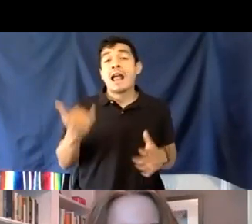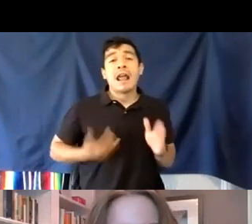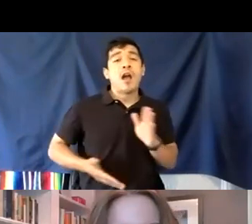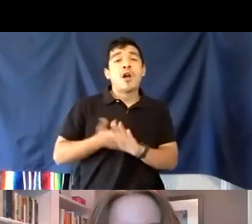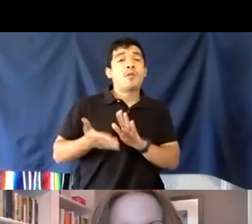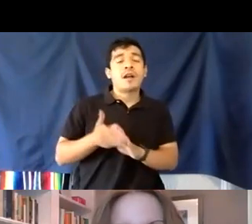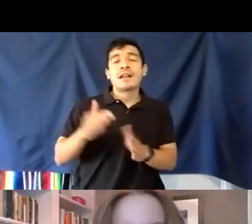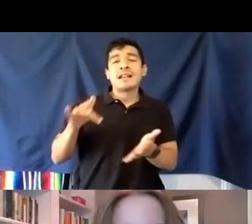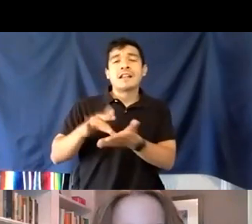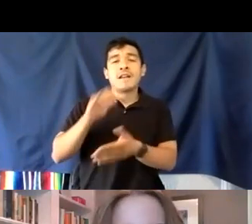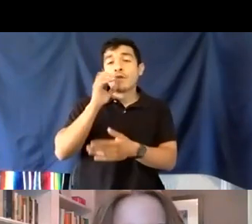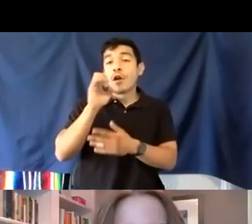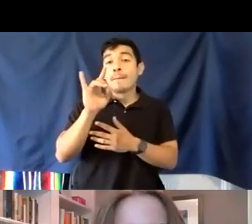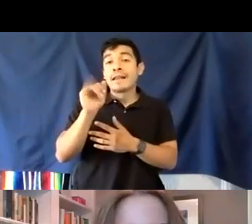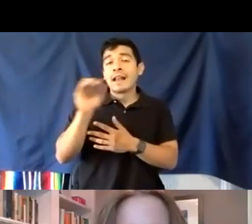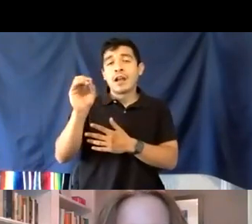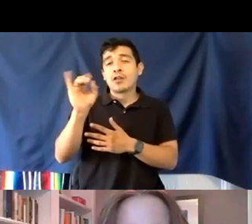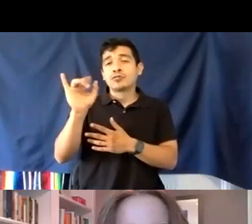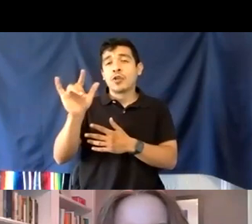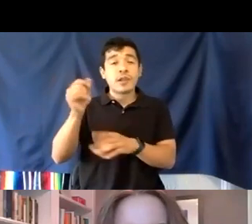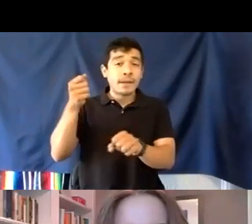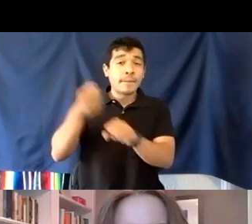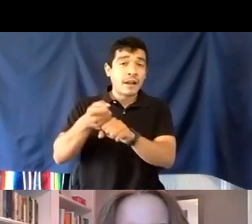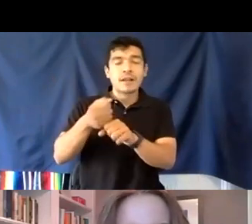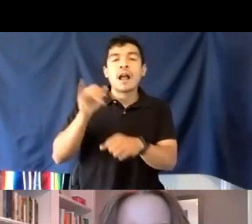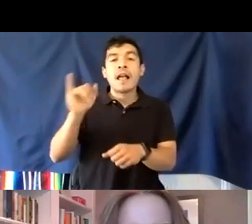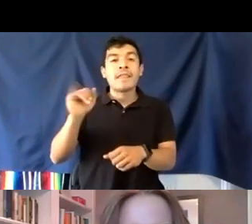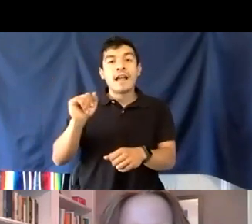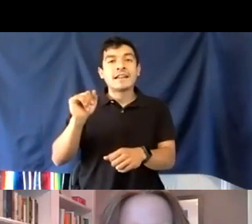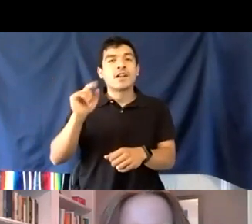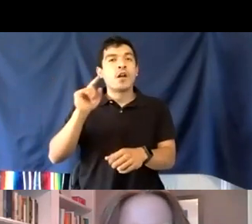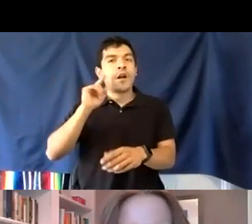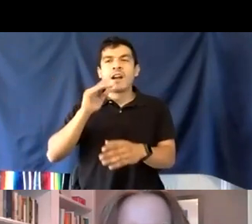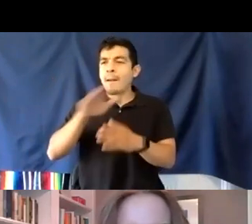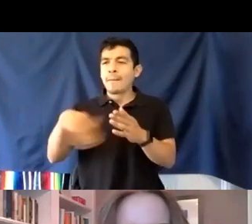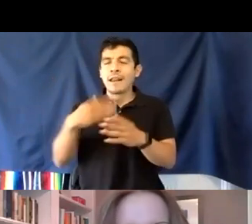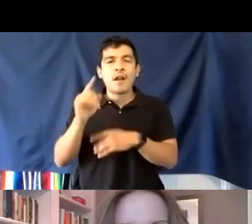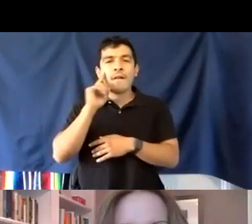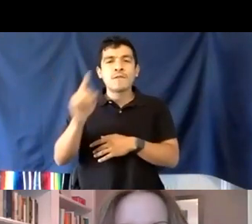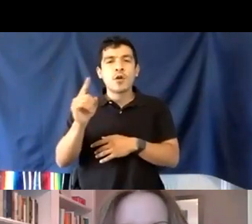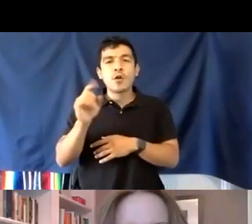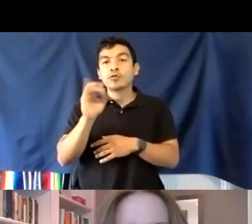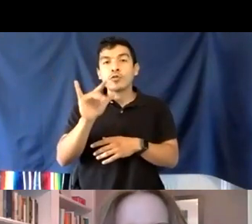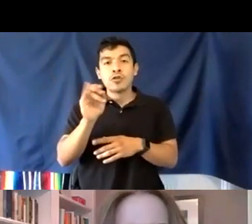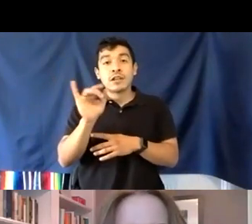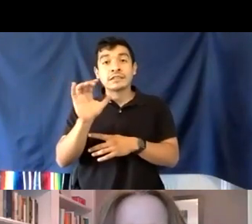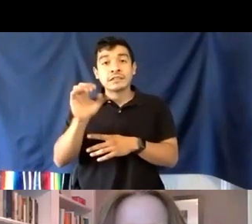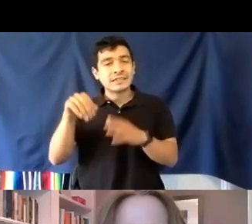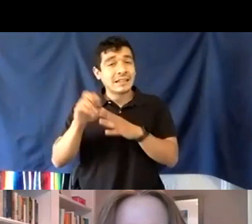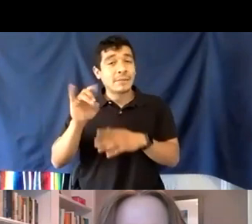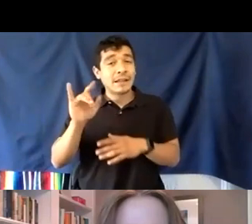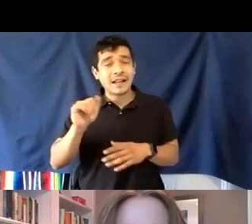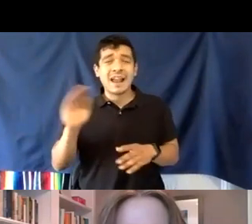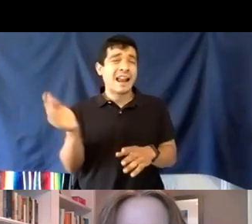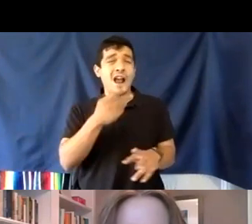is entirely devoted to research and creative incubation around social justice and media. So, you know, our